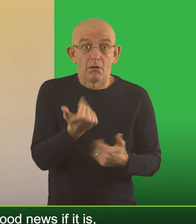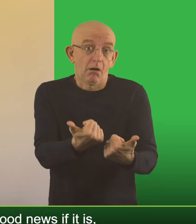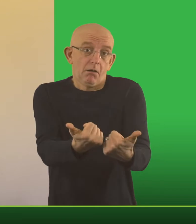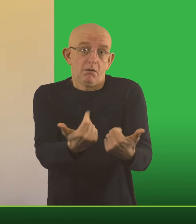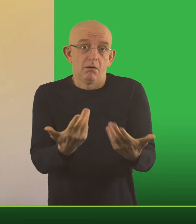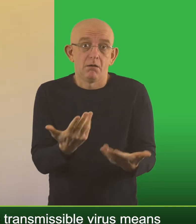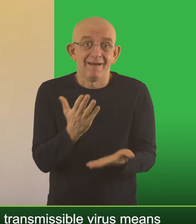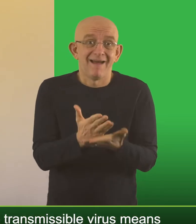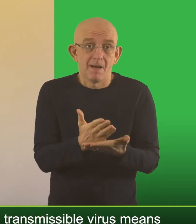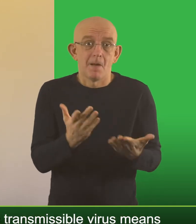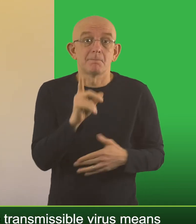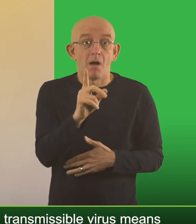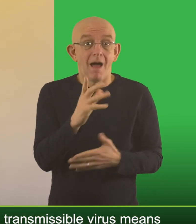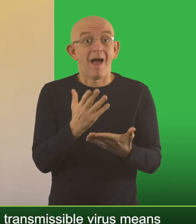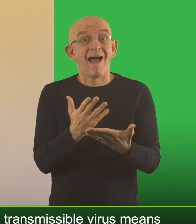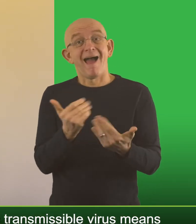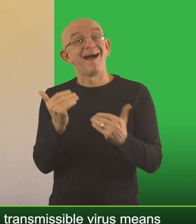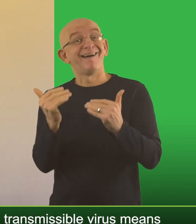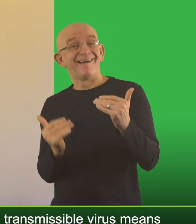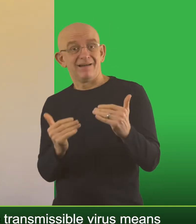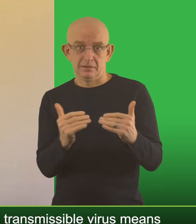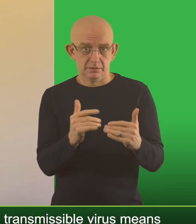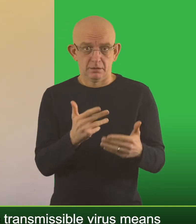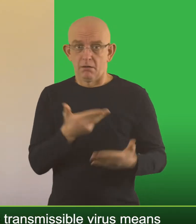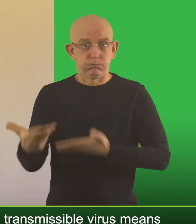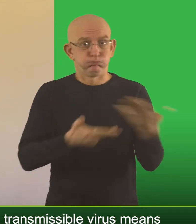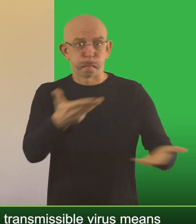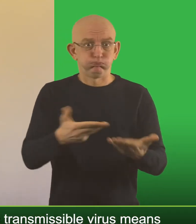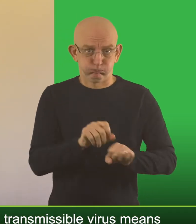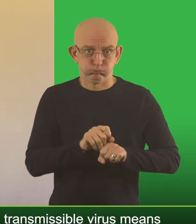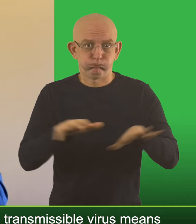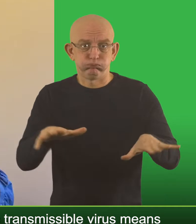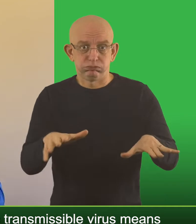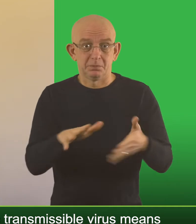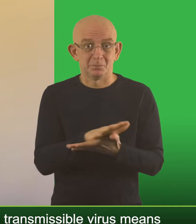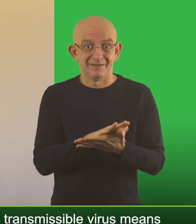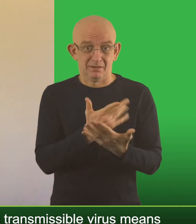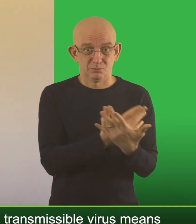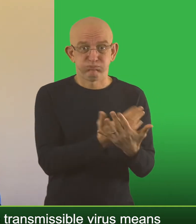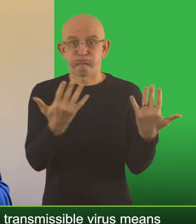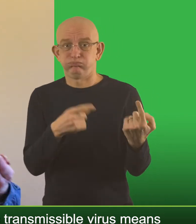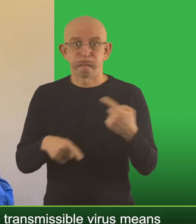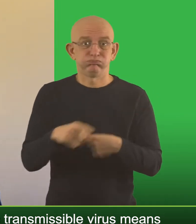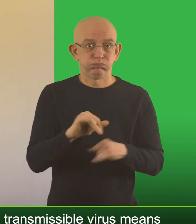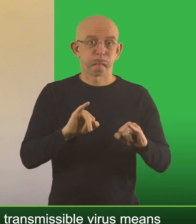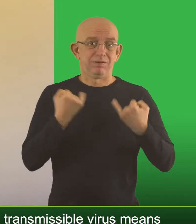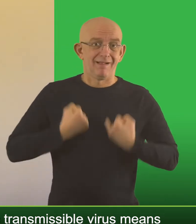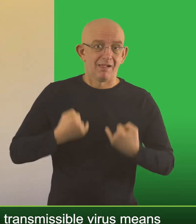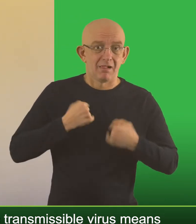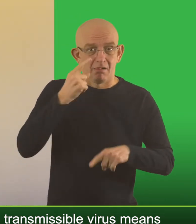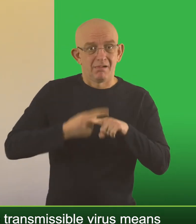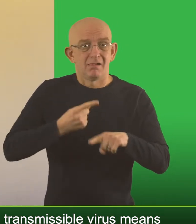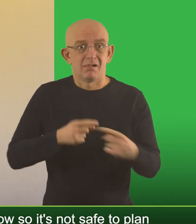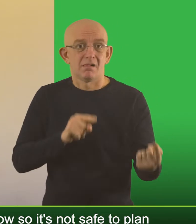it is, but even if it is milder, a very much more transmissible virus means more numbers overall, of which some of